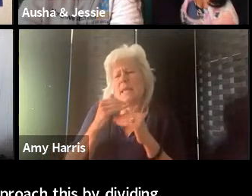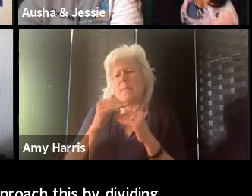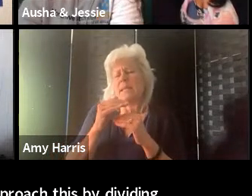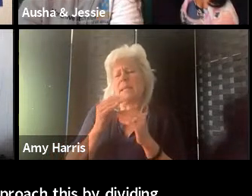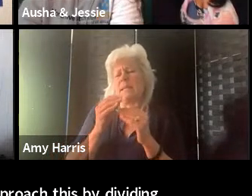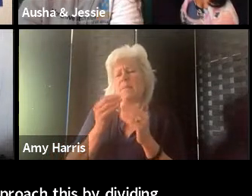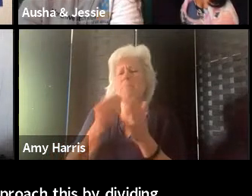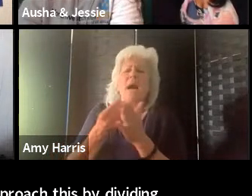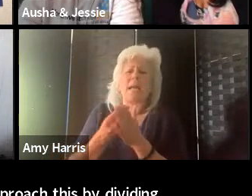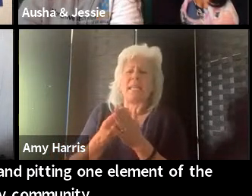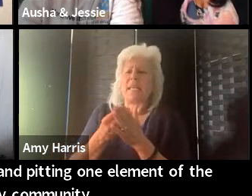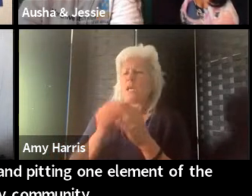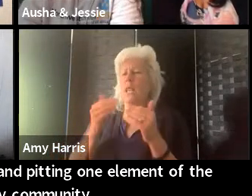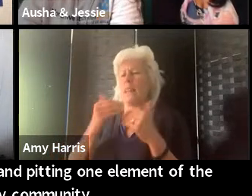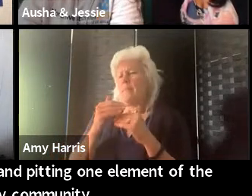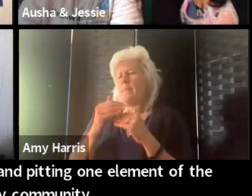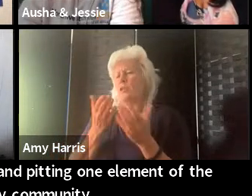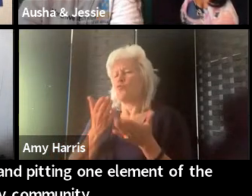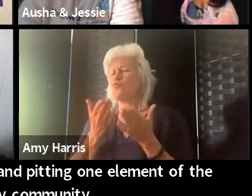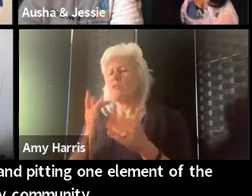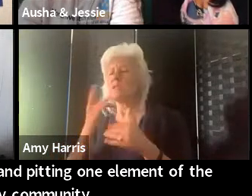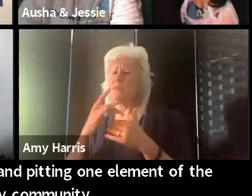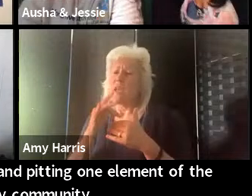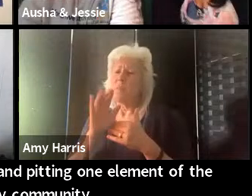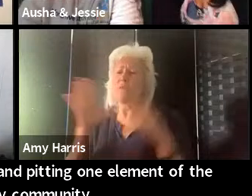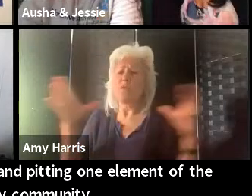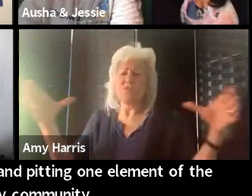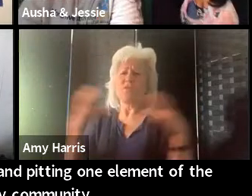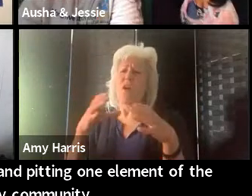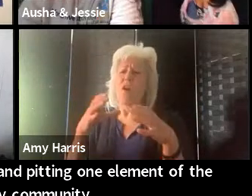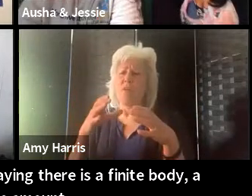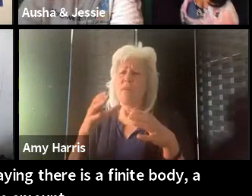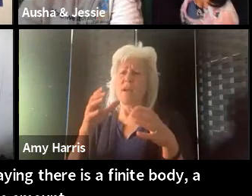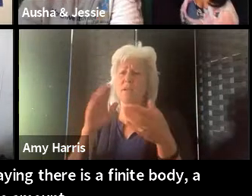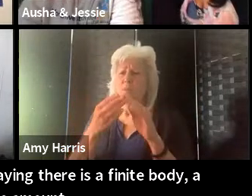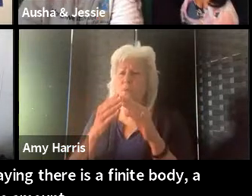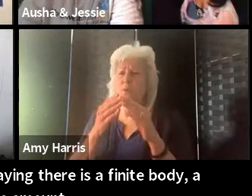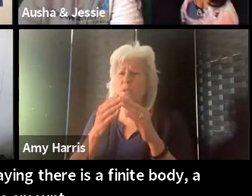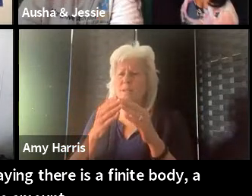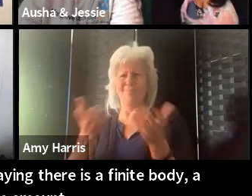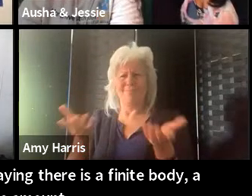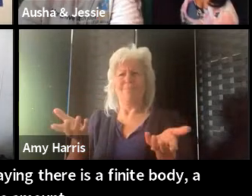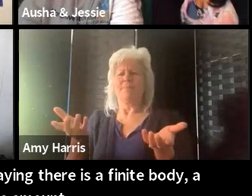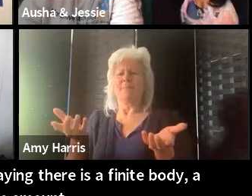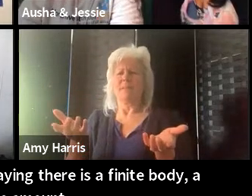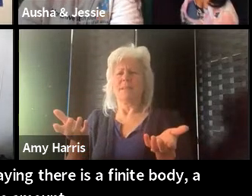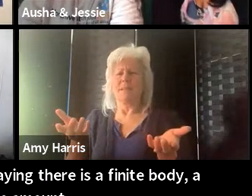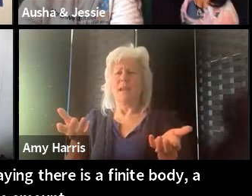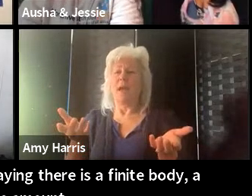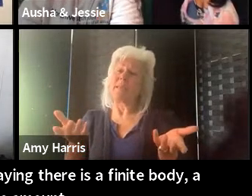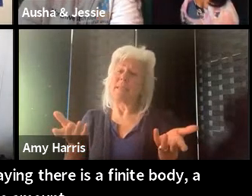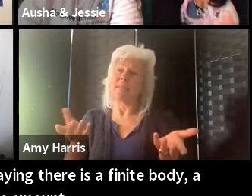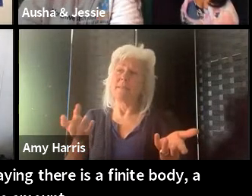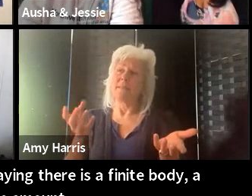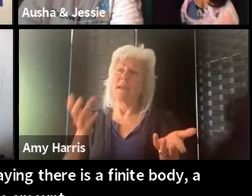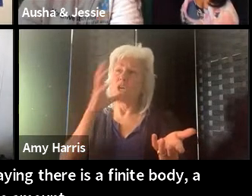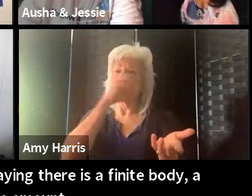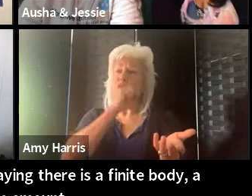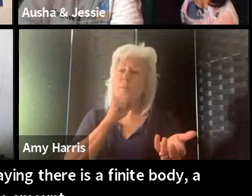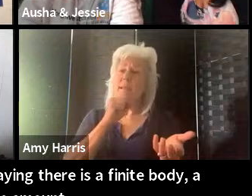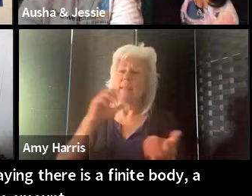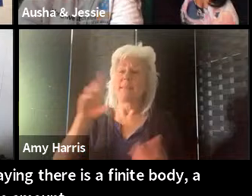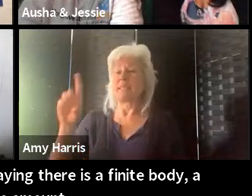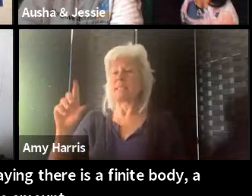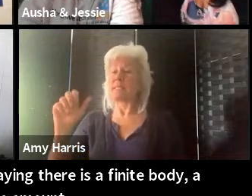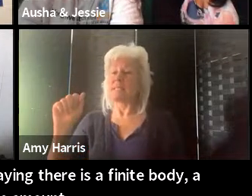money or service available for your entire community. Assuming that the quote disability community